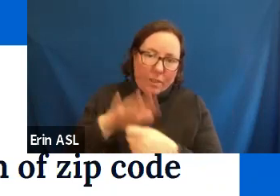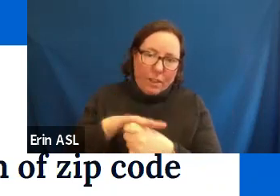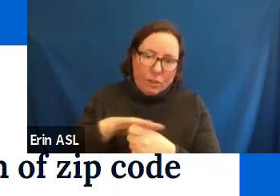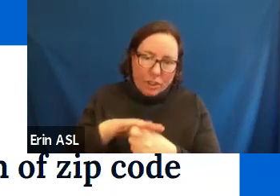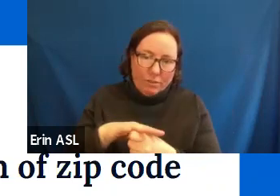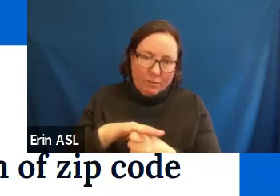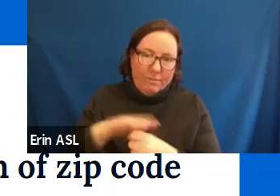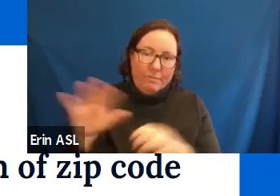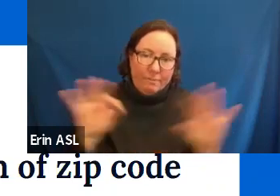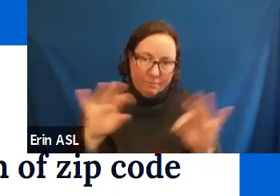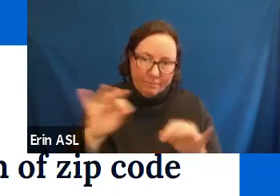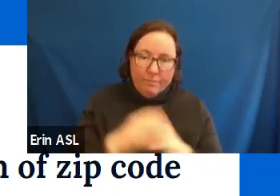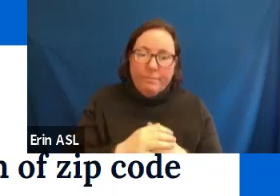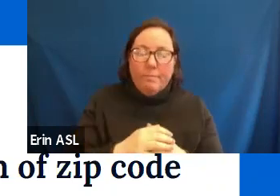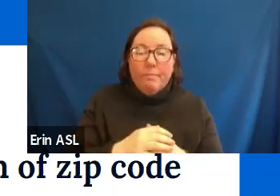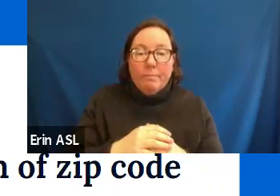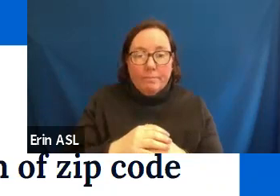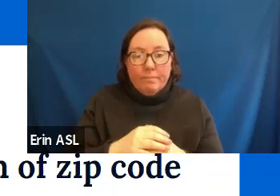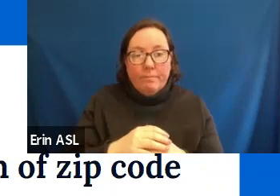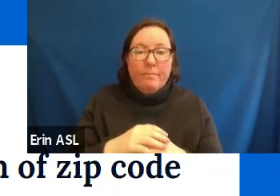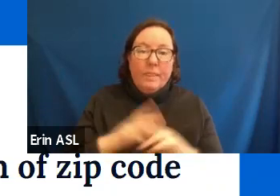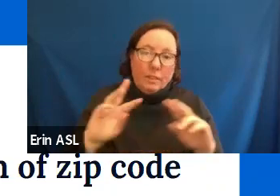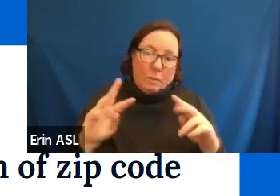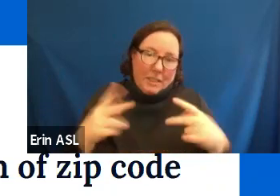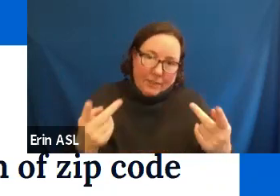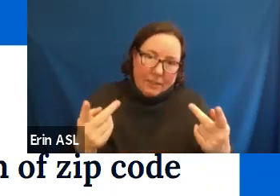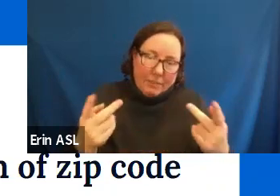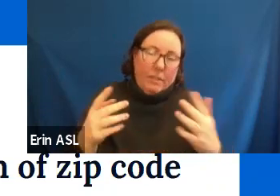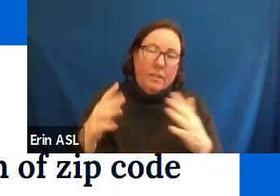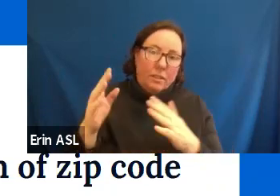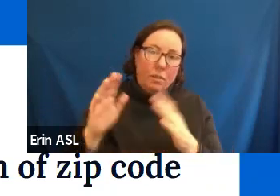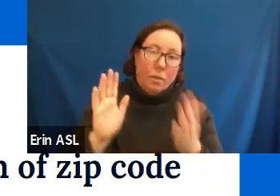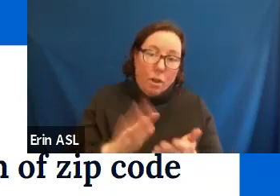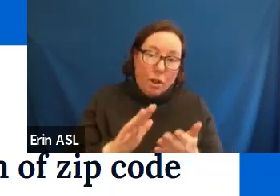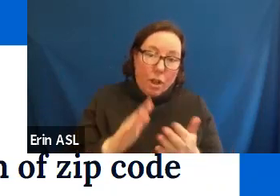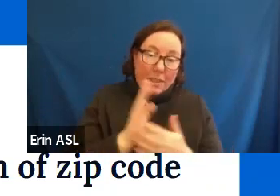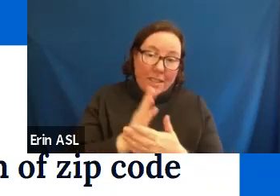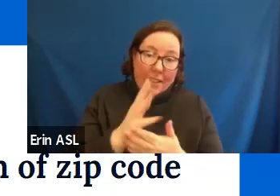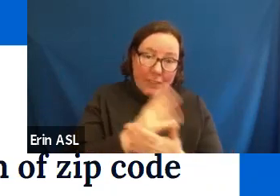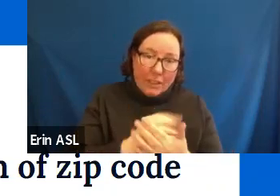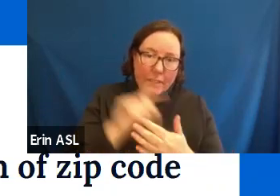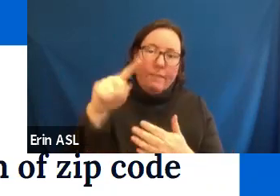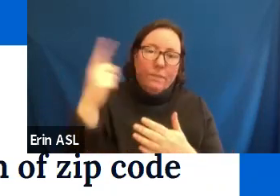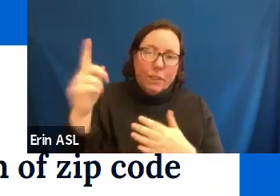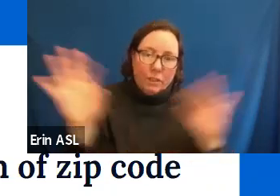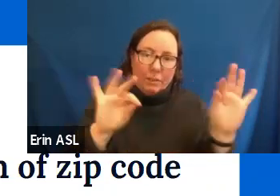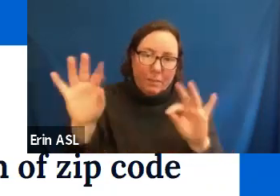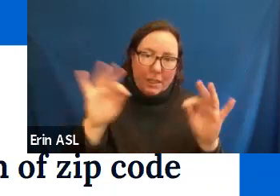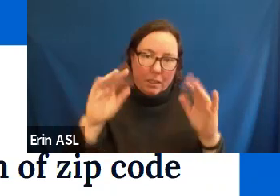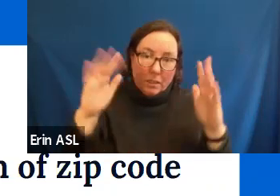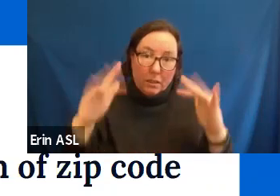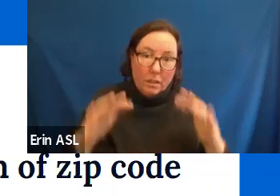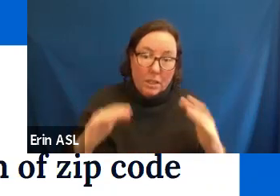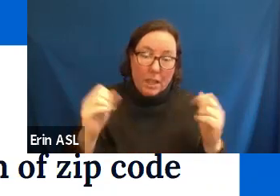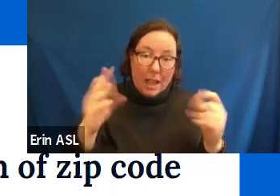first zip code, that with the lowest median family income, those students will be placed first up to the number of